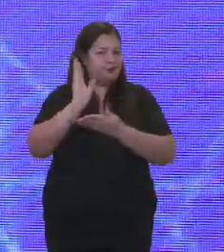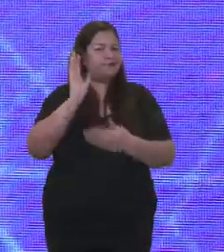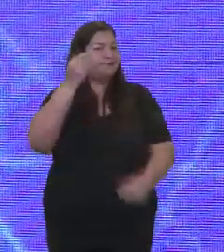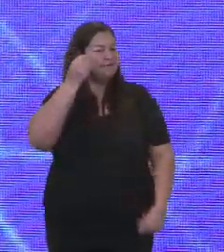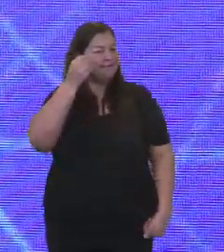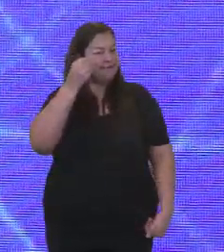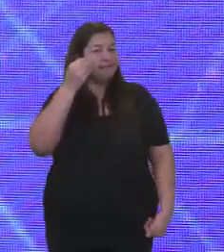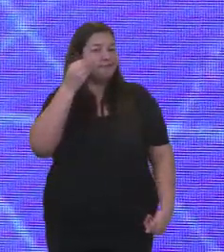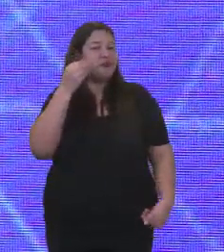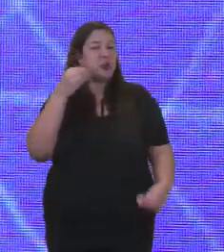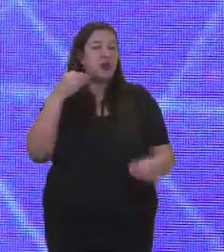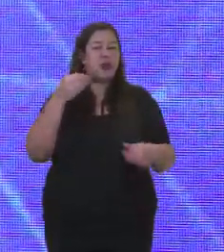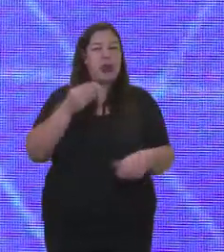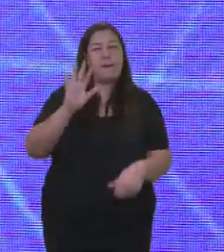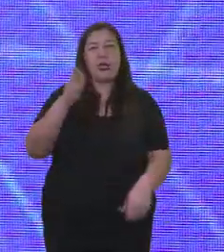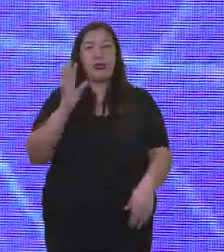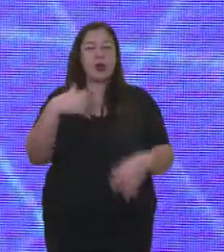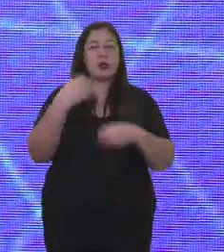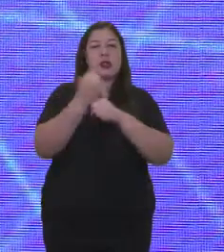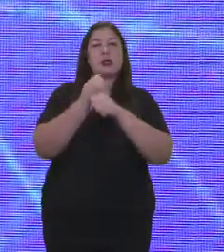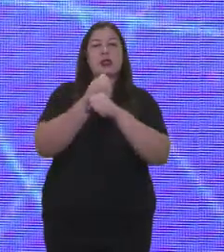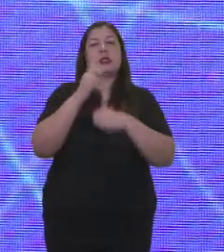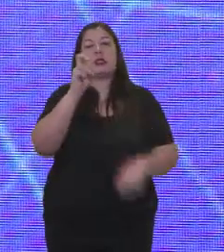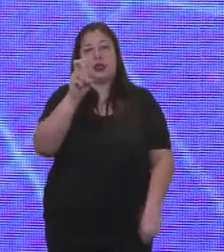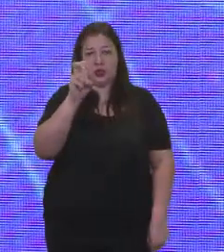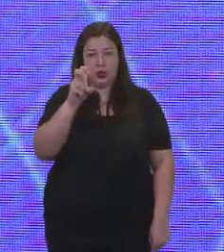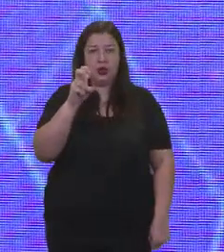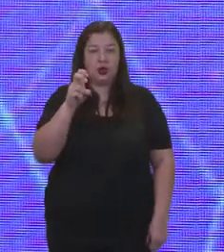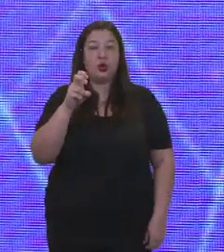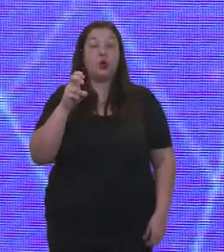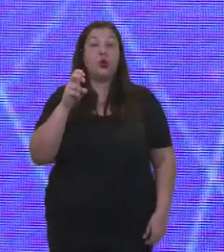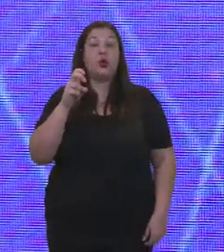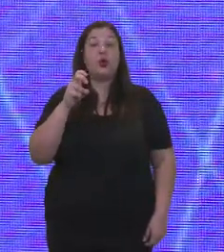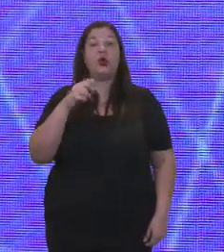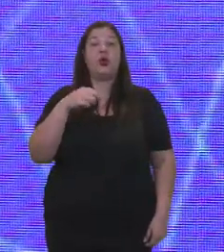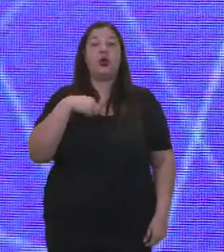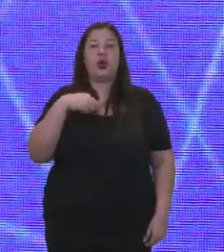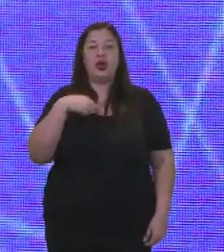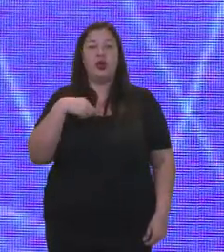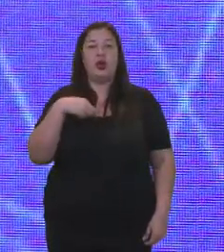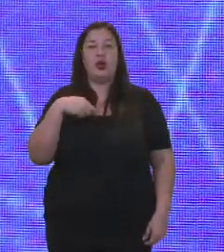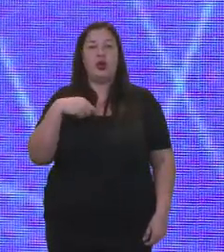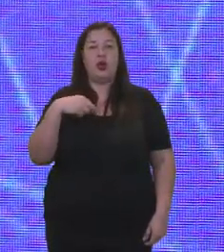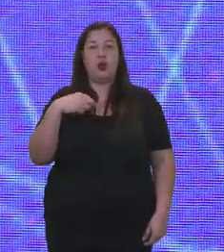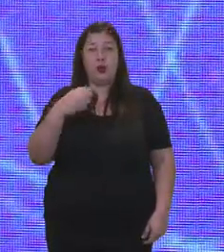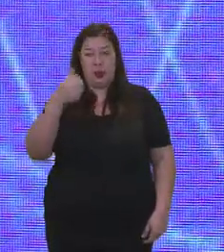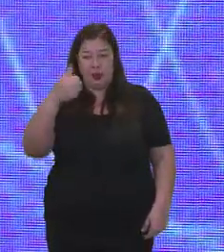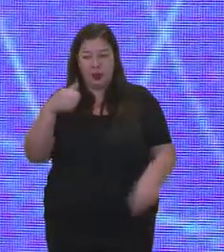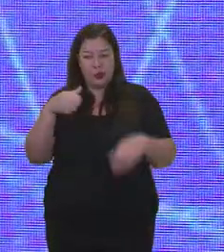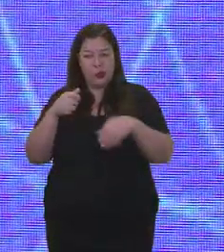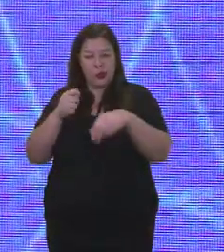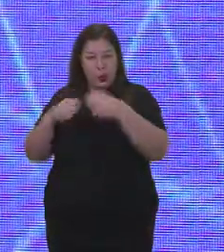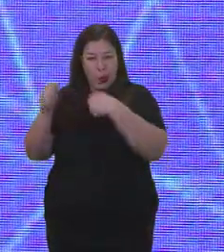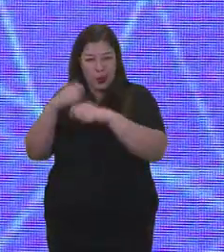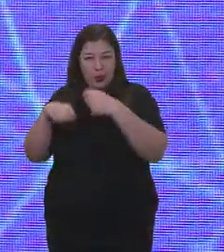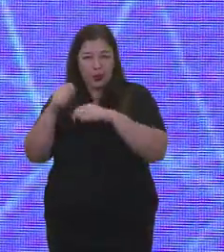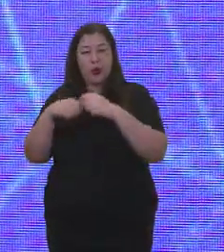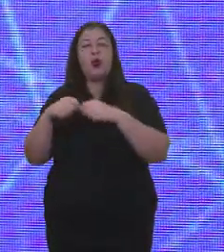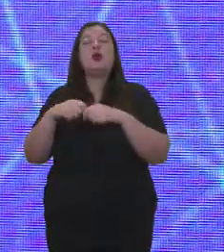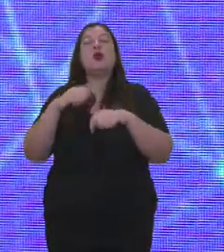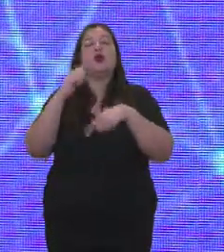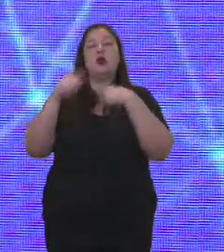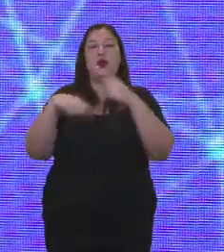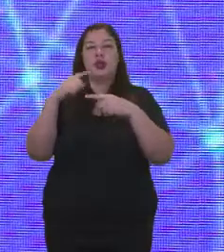to go through the tests. So I say some 5 years there. I was CFO, first as controller, and